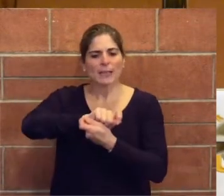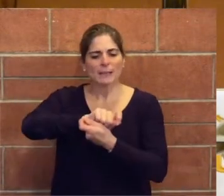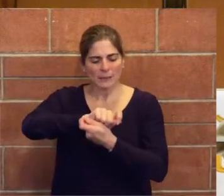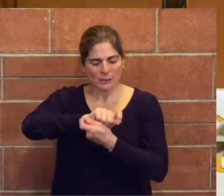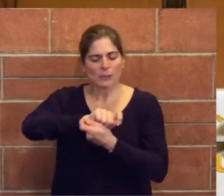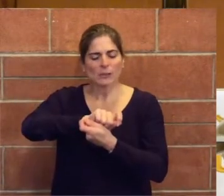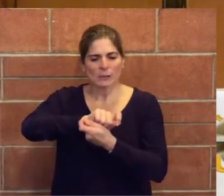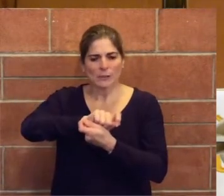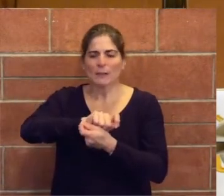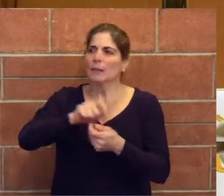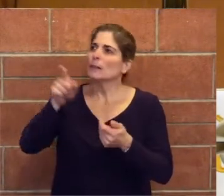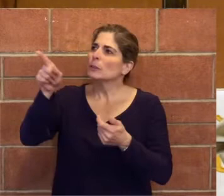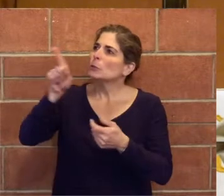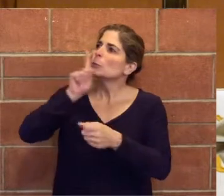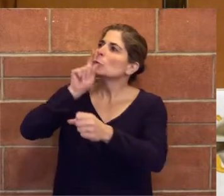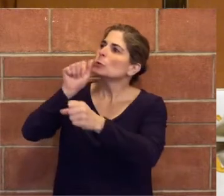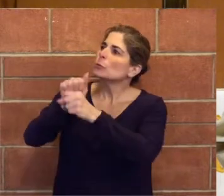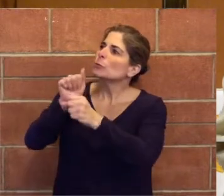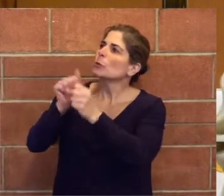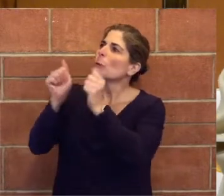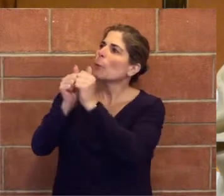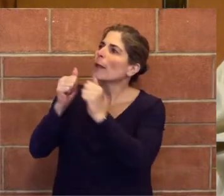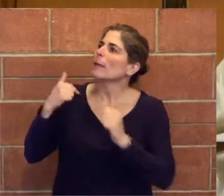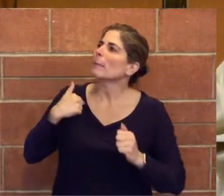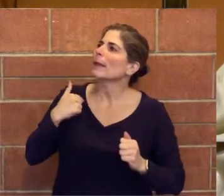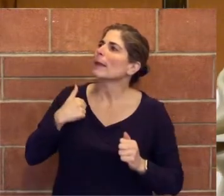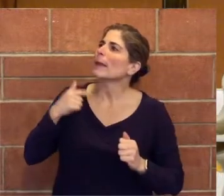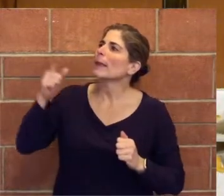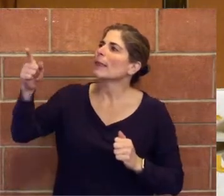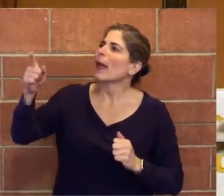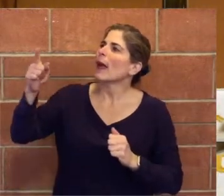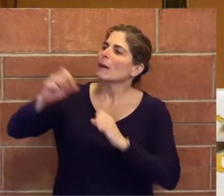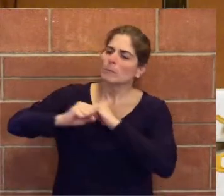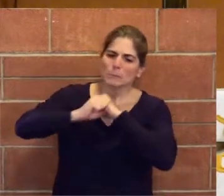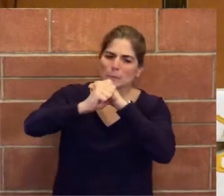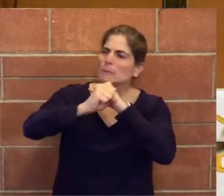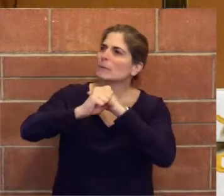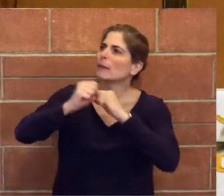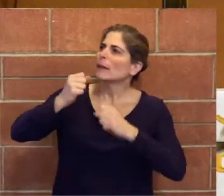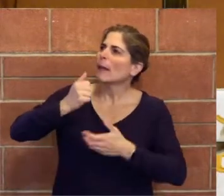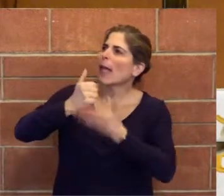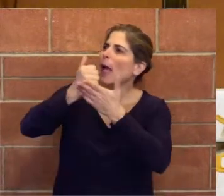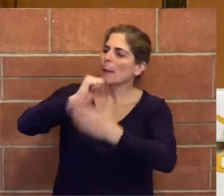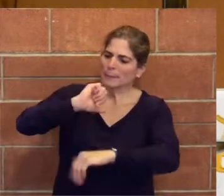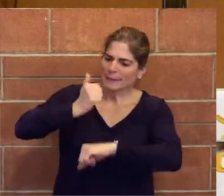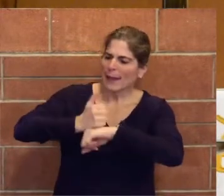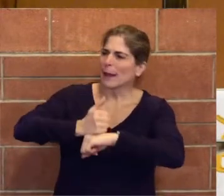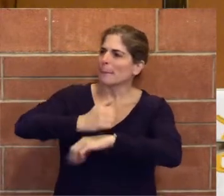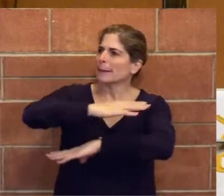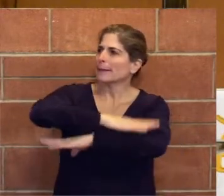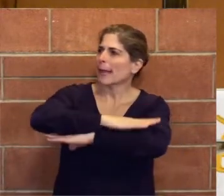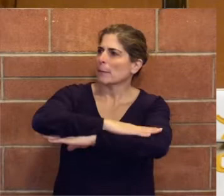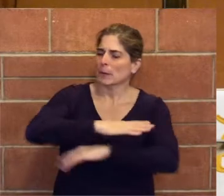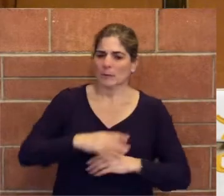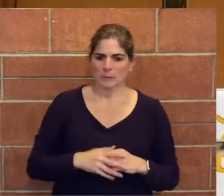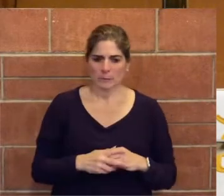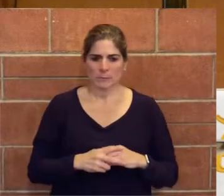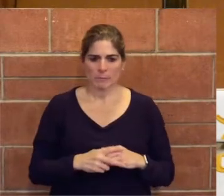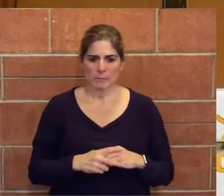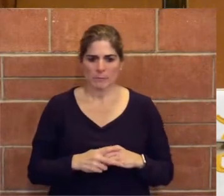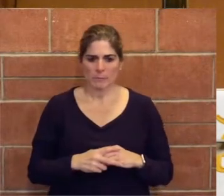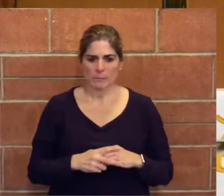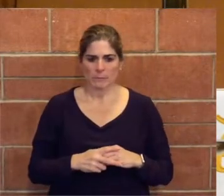second person. For thou art with me, thy God, thou preparest a table. Instead of